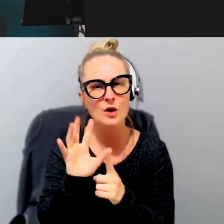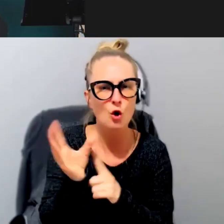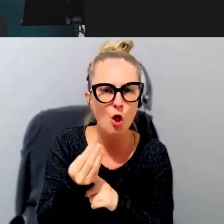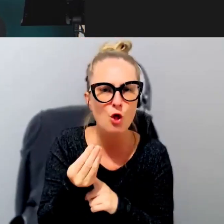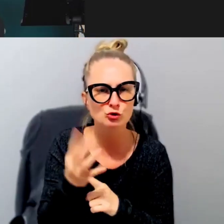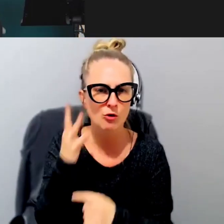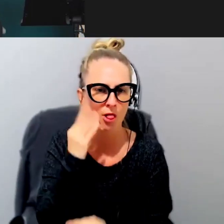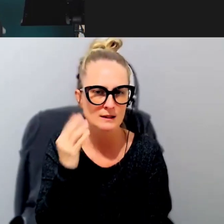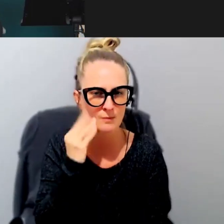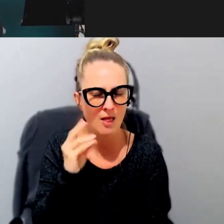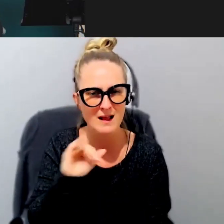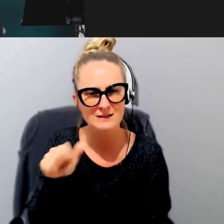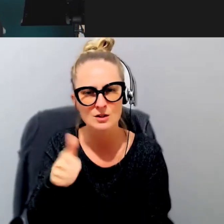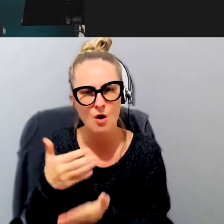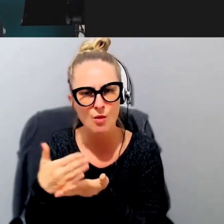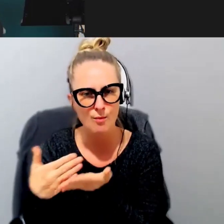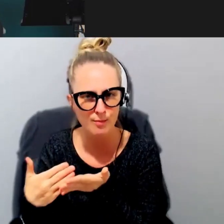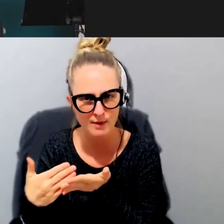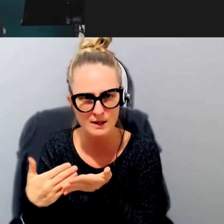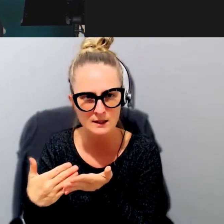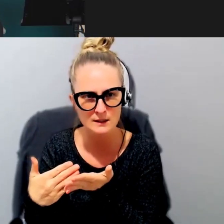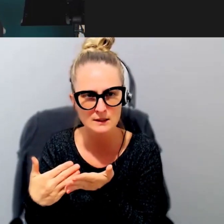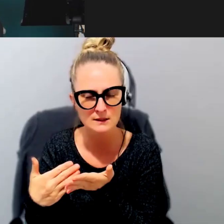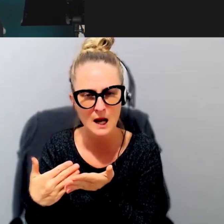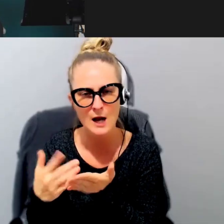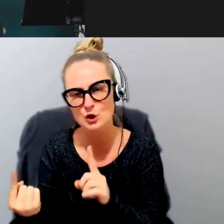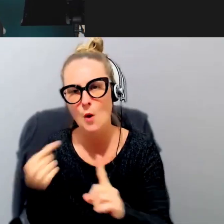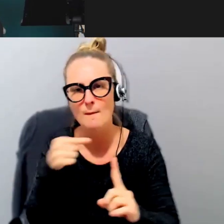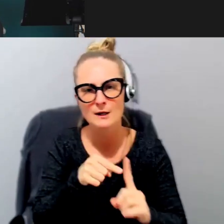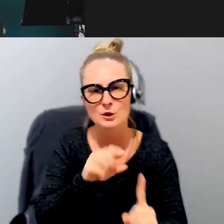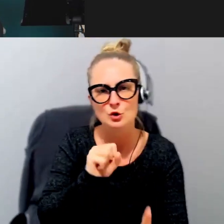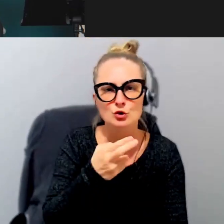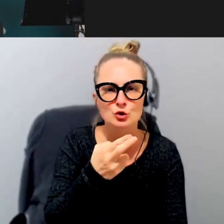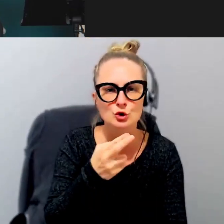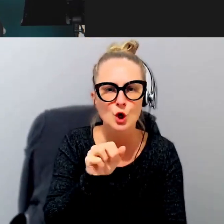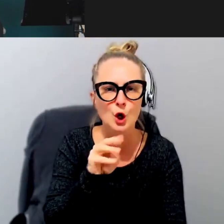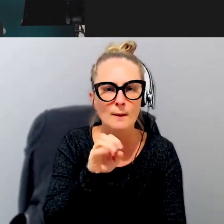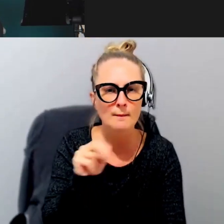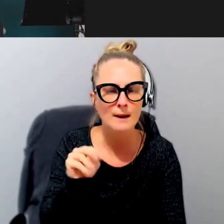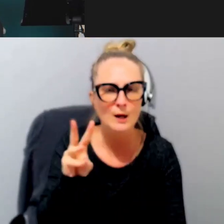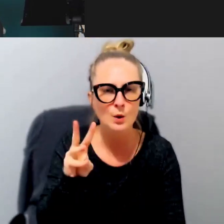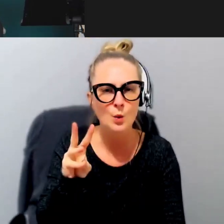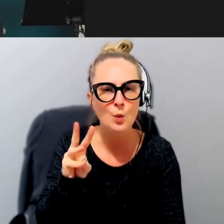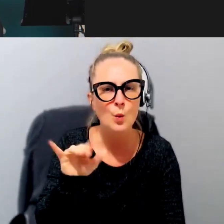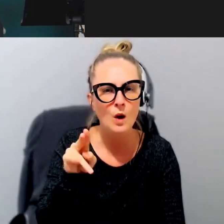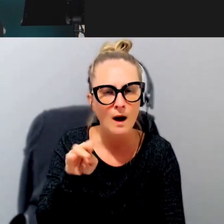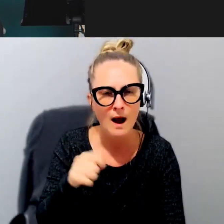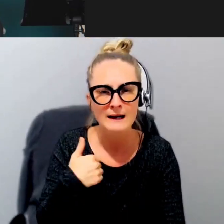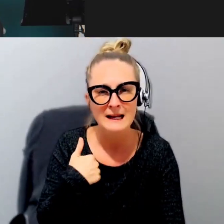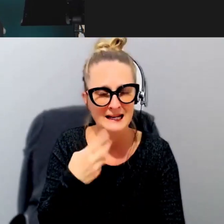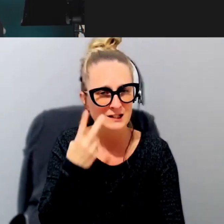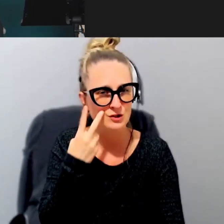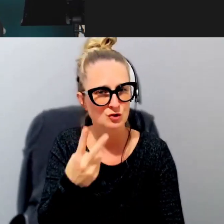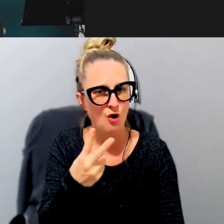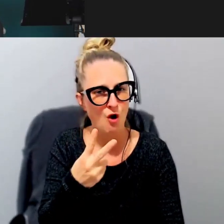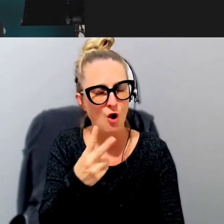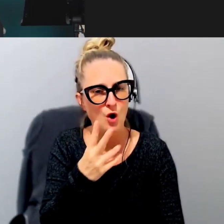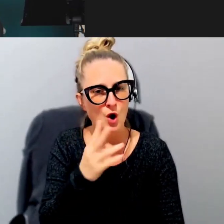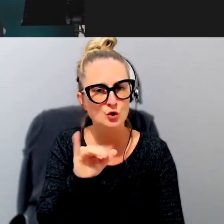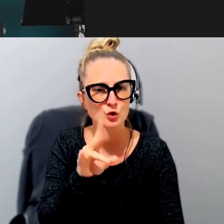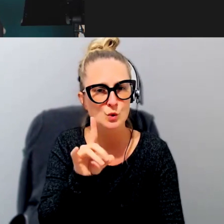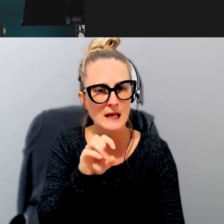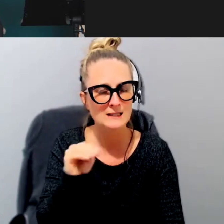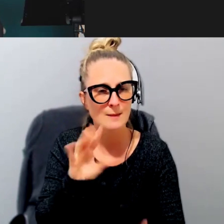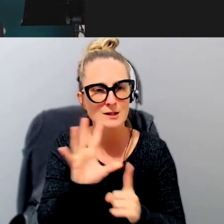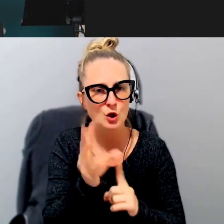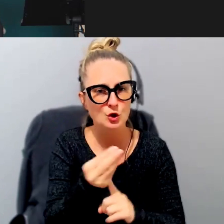other piece. I should get back to Sherwin Wine. He saw Judaism as a culture in which religion was one